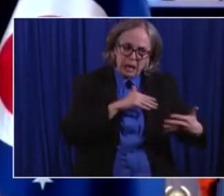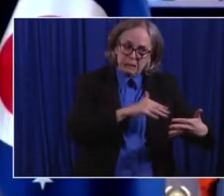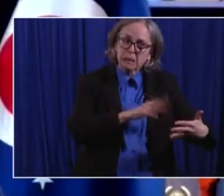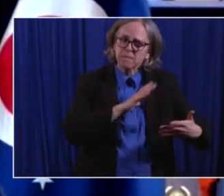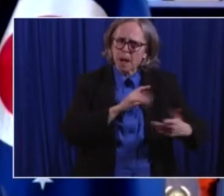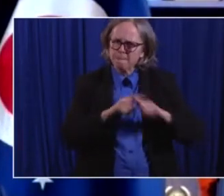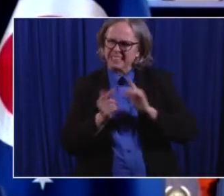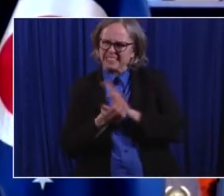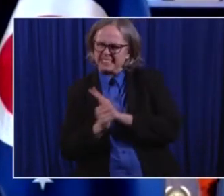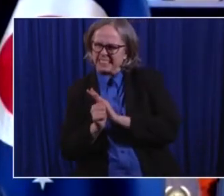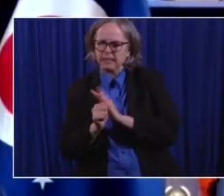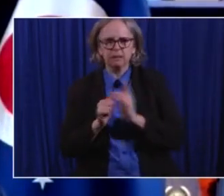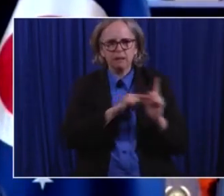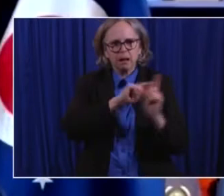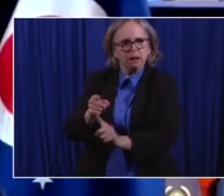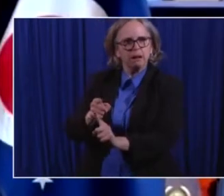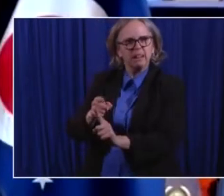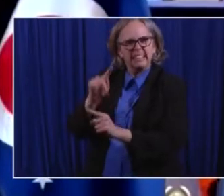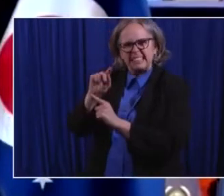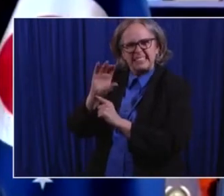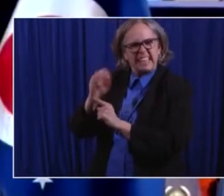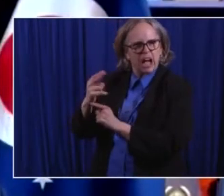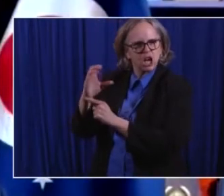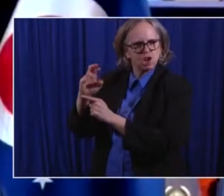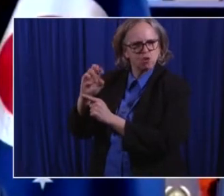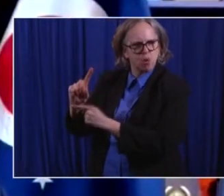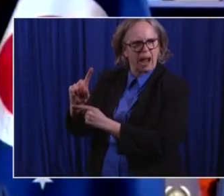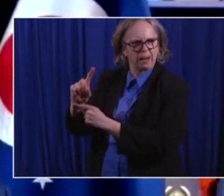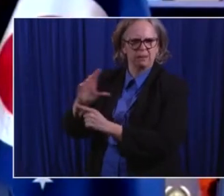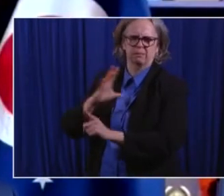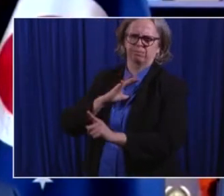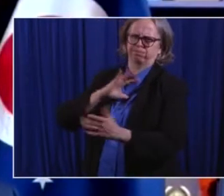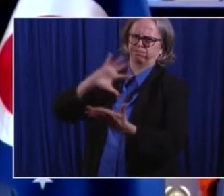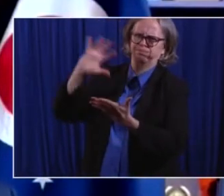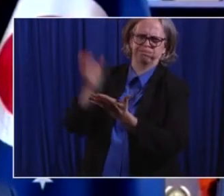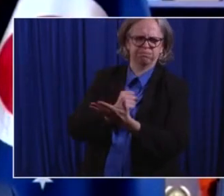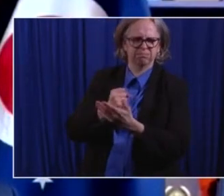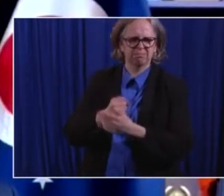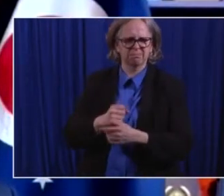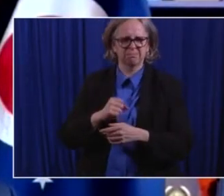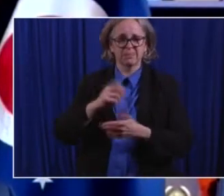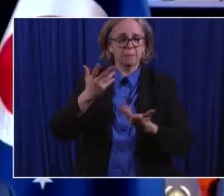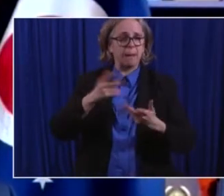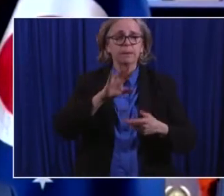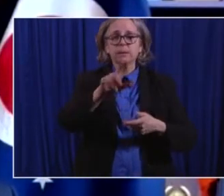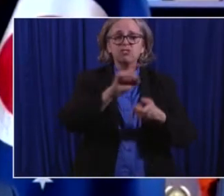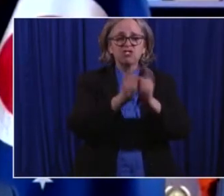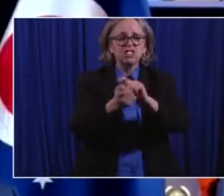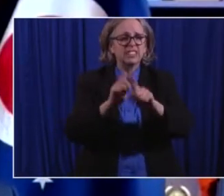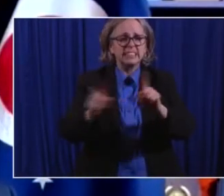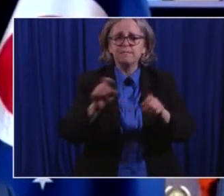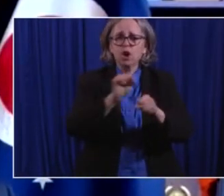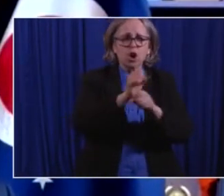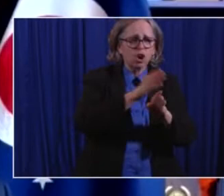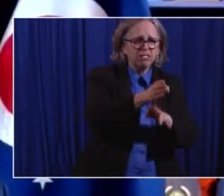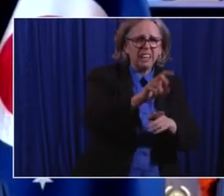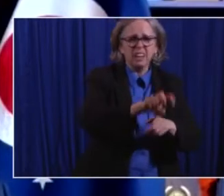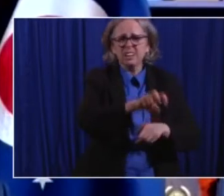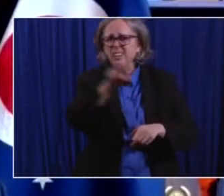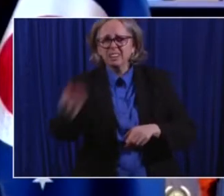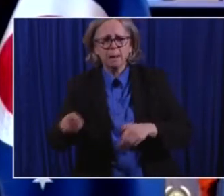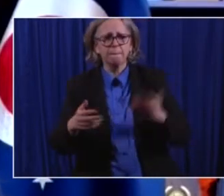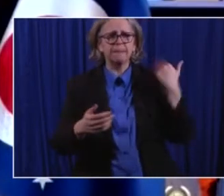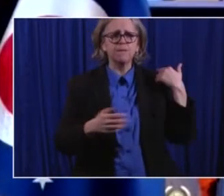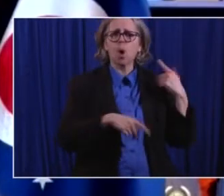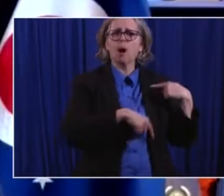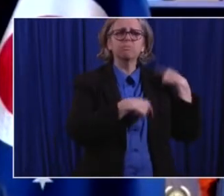the workplace. This is available to you. You may be changing careers. You may be in hospitality and you don't have a job right now because, and